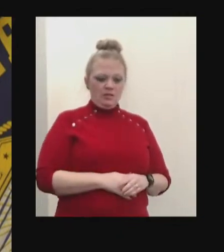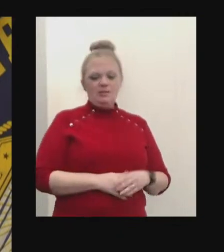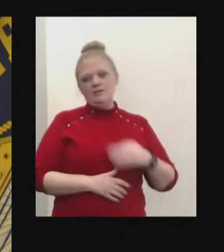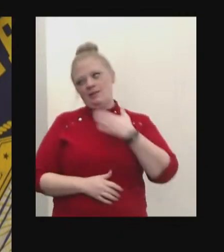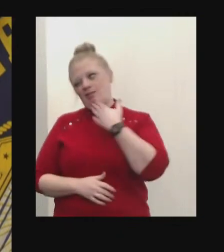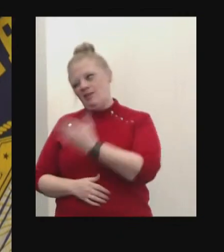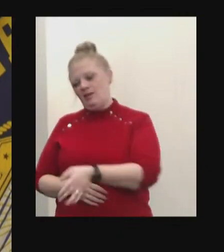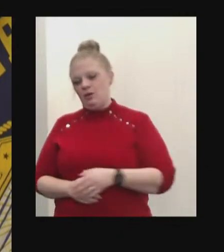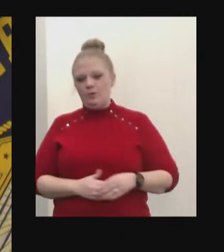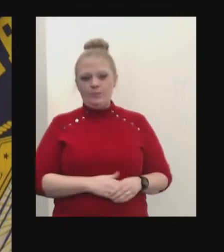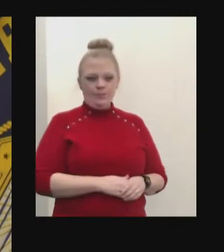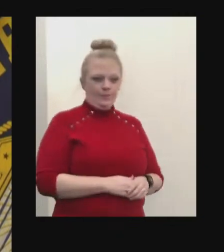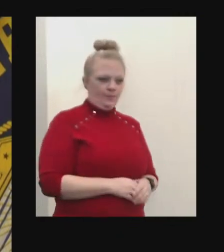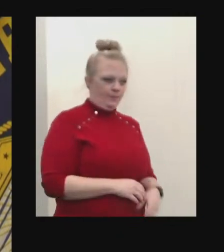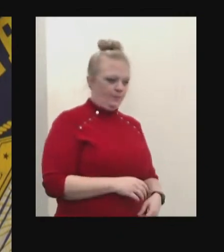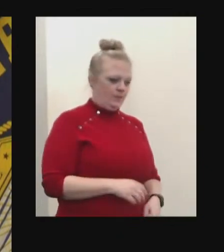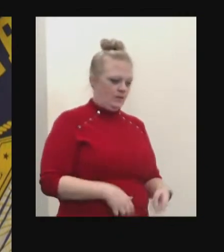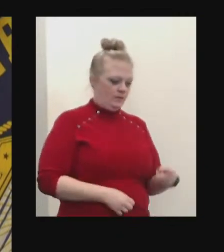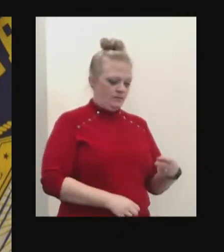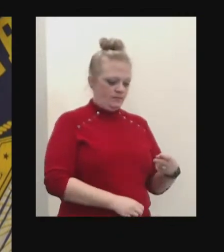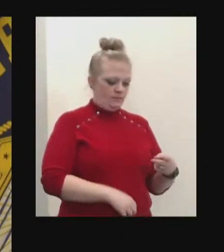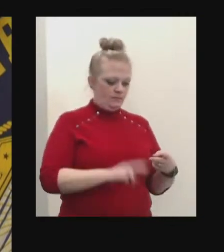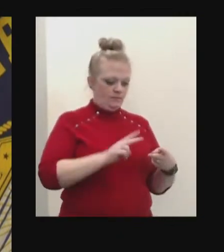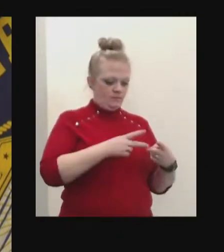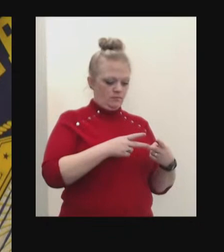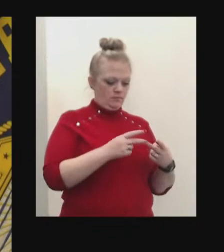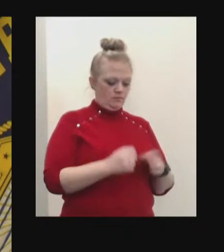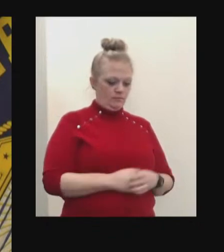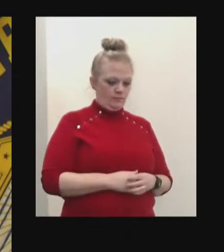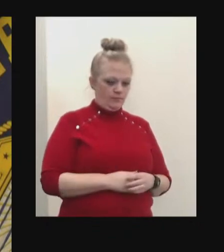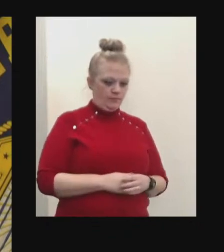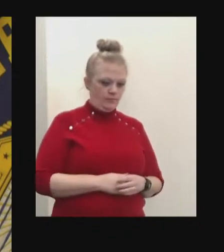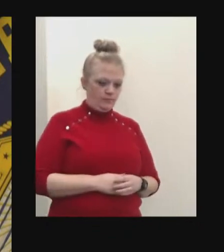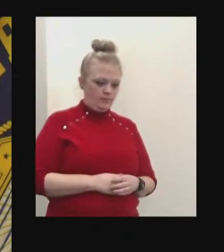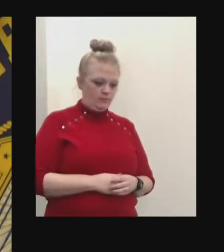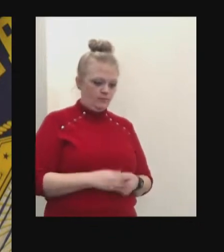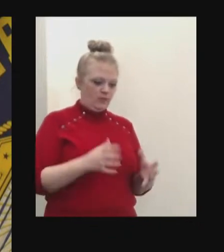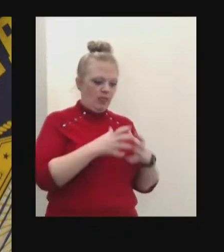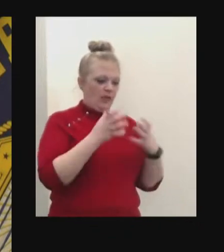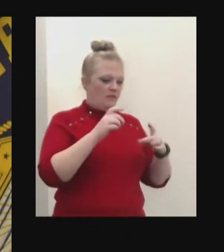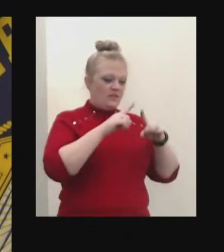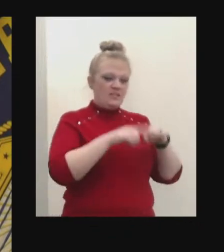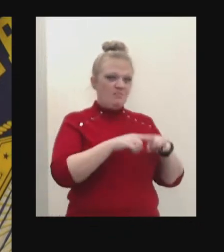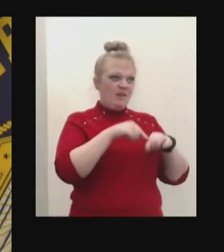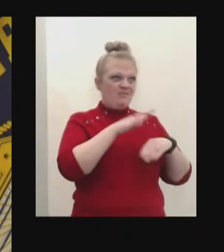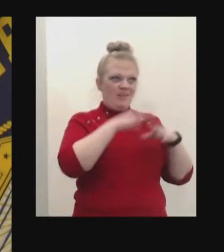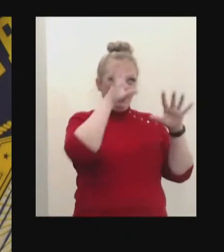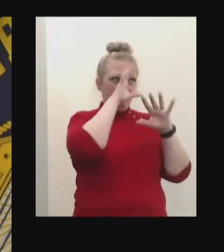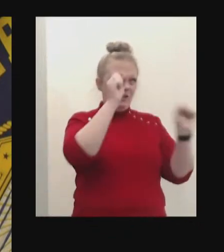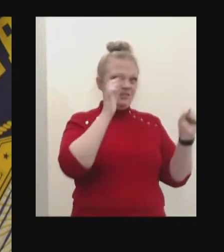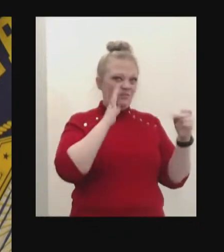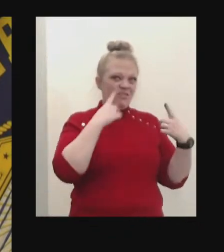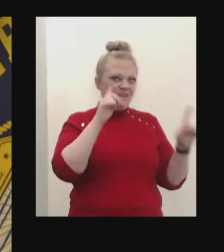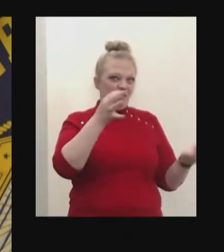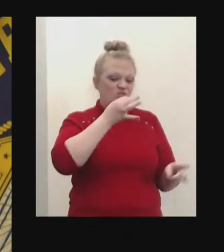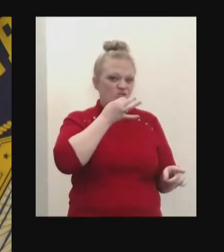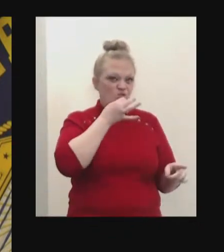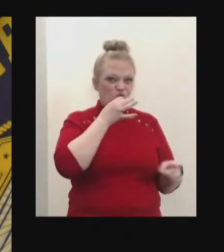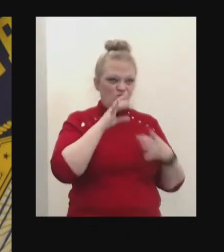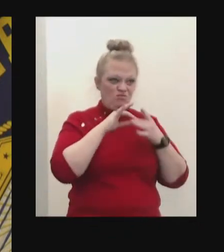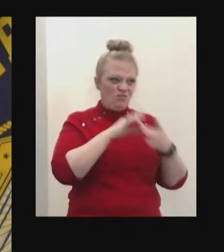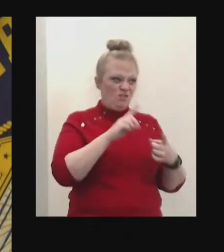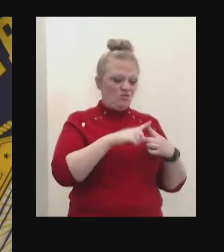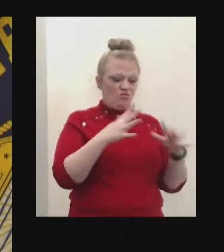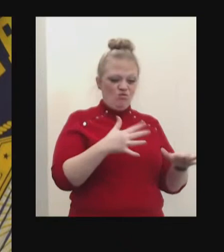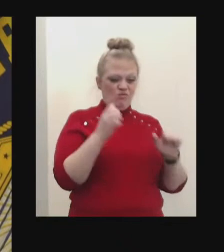Regarding the second part, a lot of it's going to depend on what the president's going to be announcing very soon with regards to the rapid tests